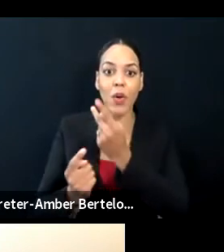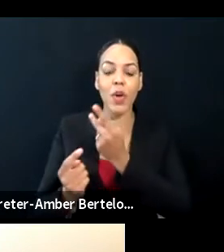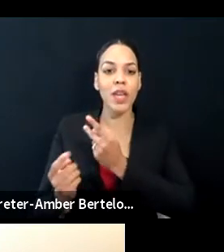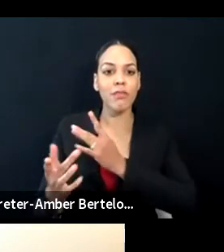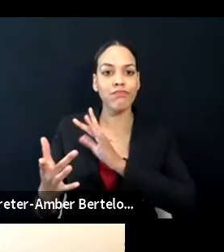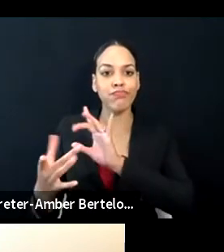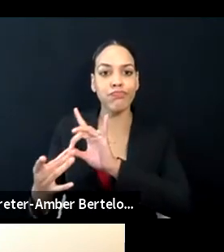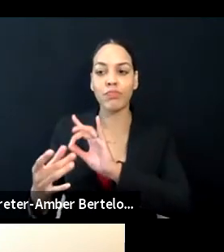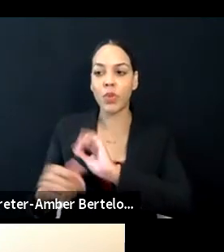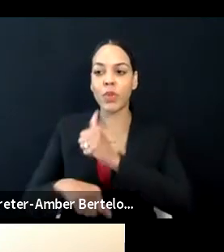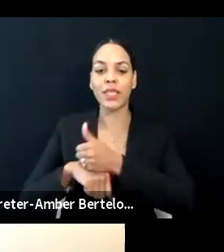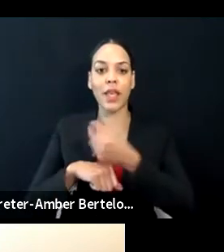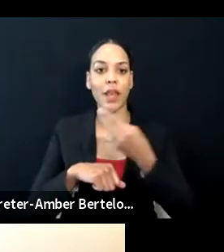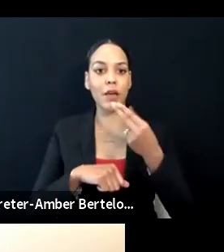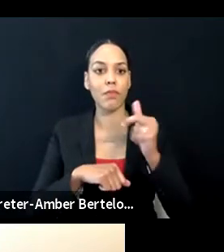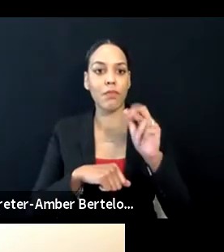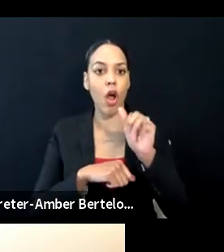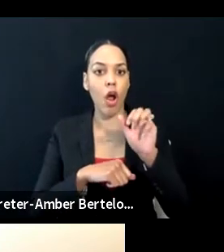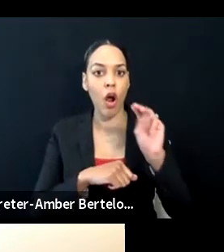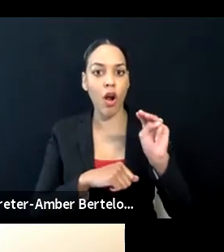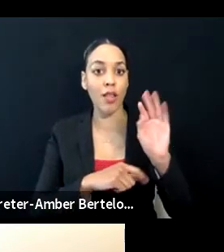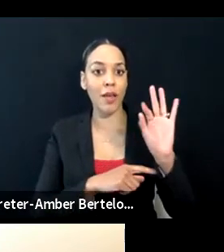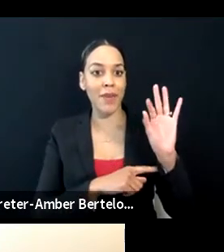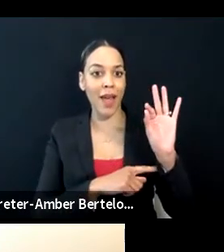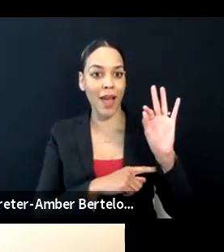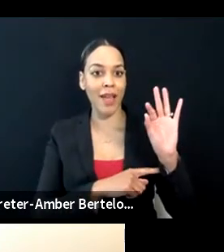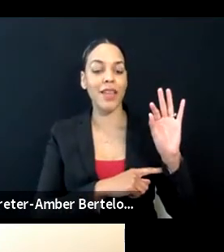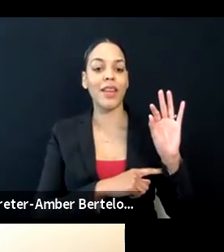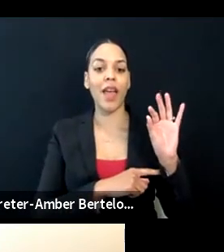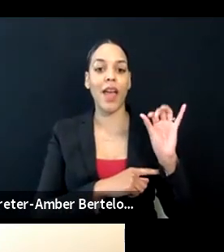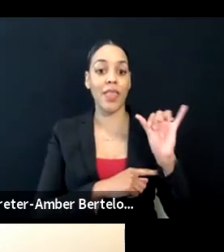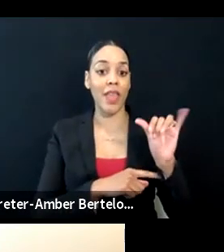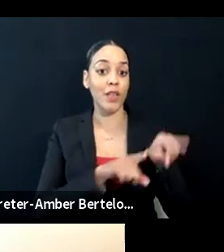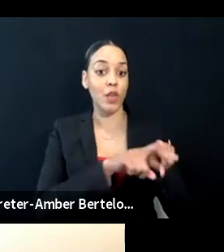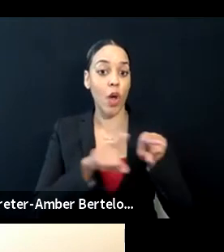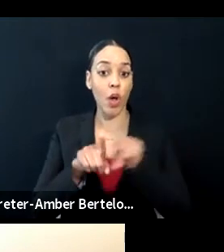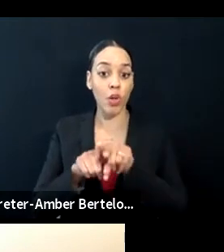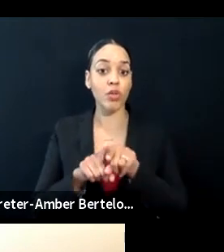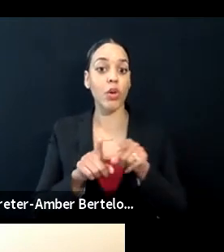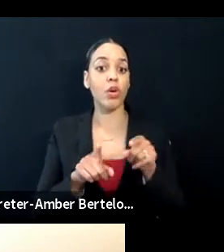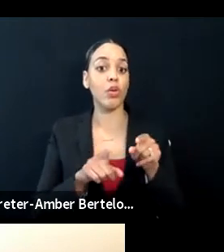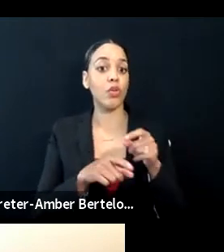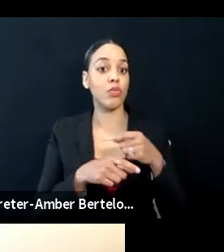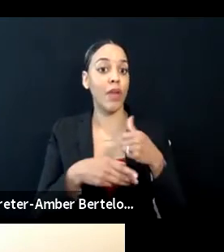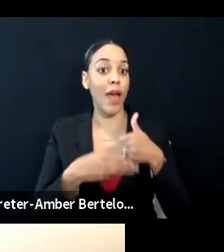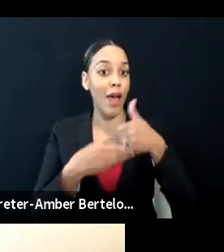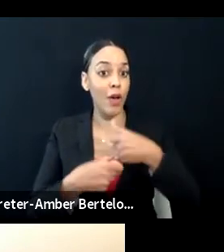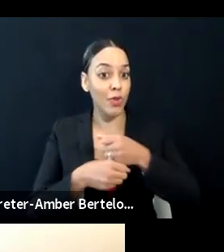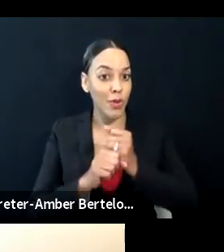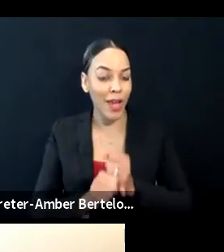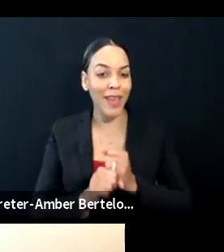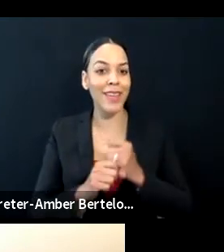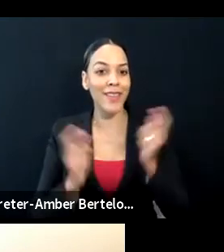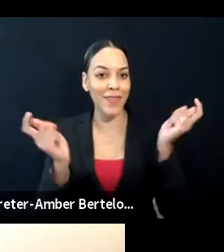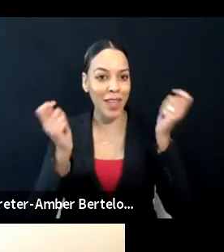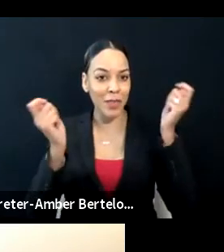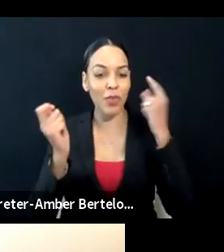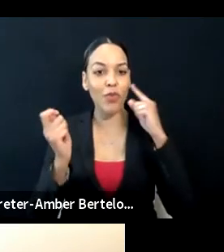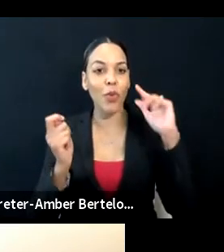Harlem Nine, and then that's also what's created this festival for